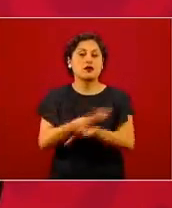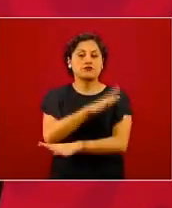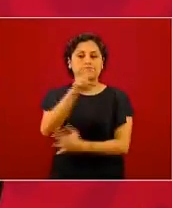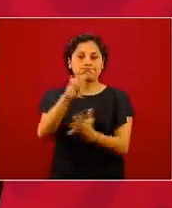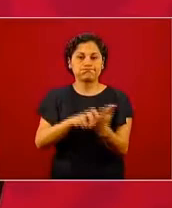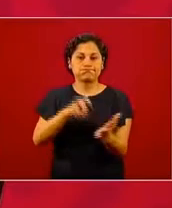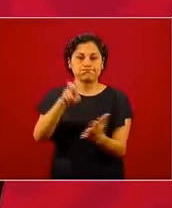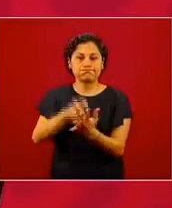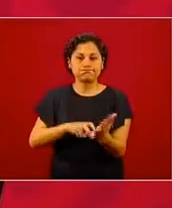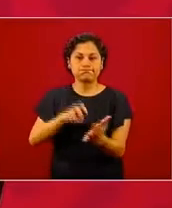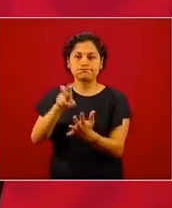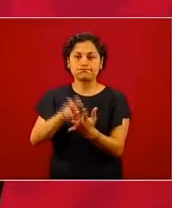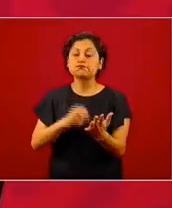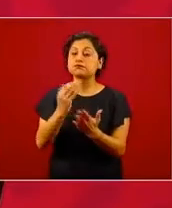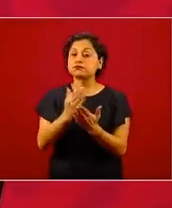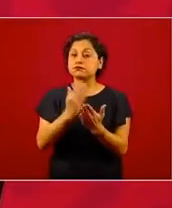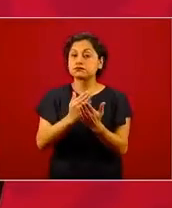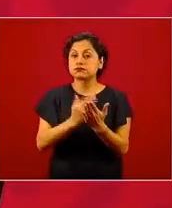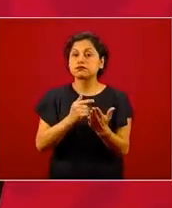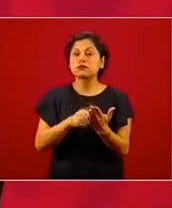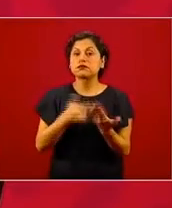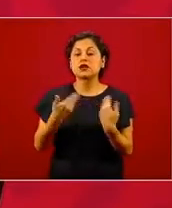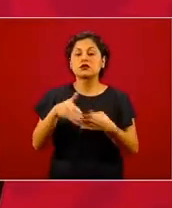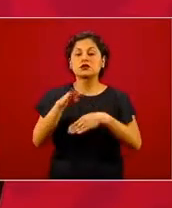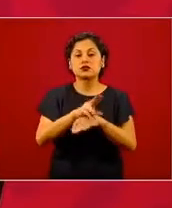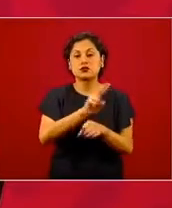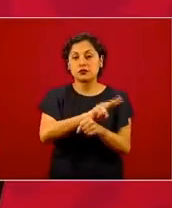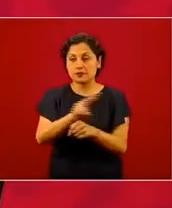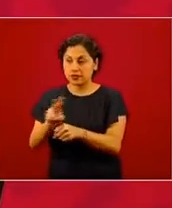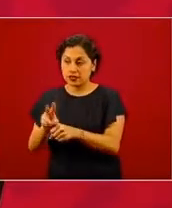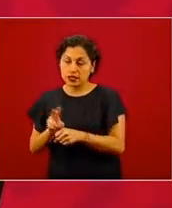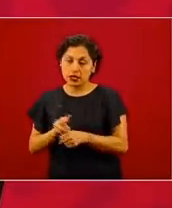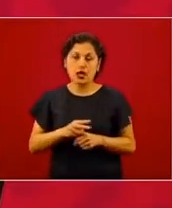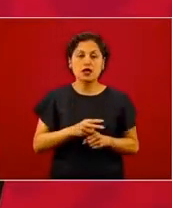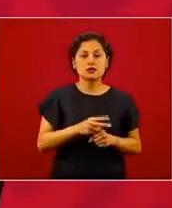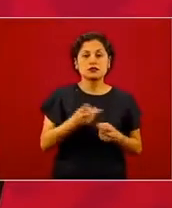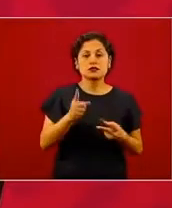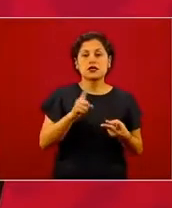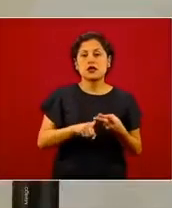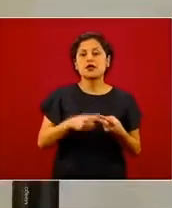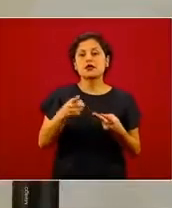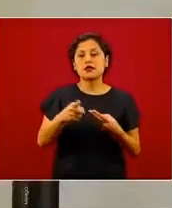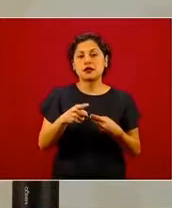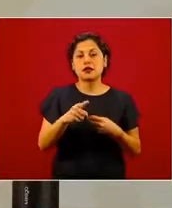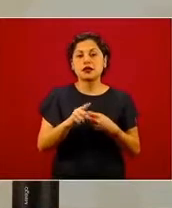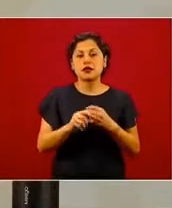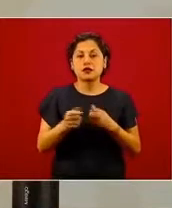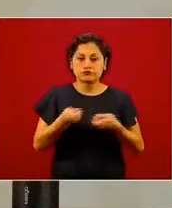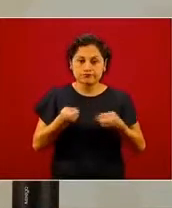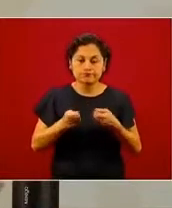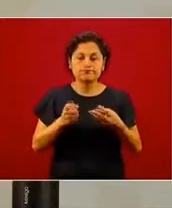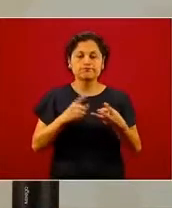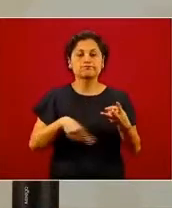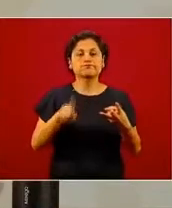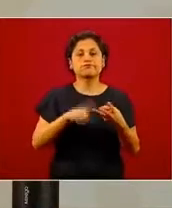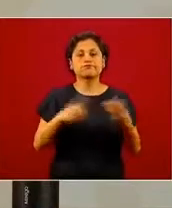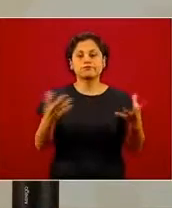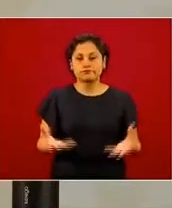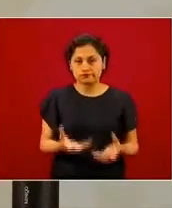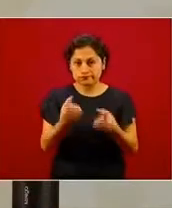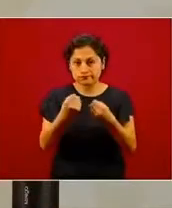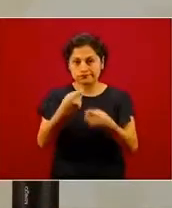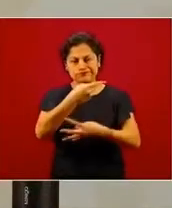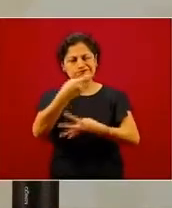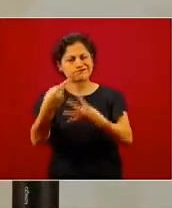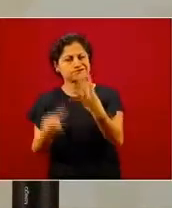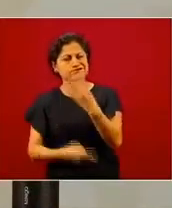changes to monitoring, prevention, response, and prevention and recovery measures. And that's within